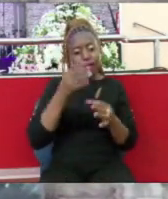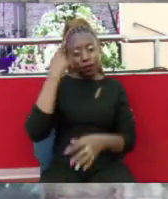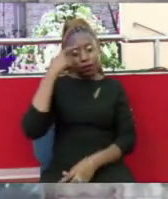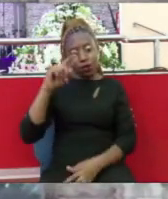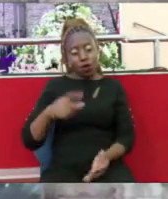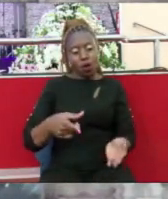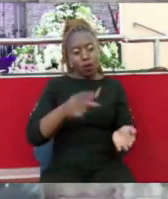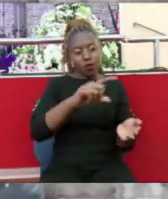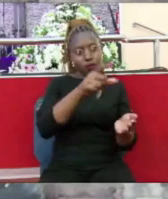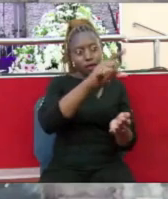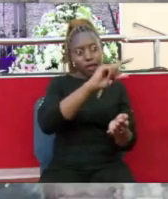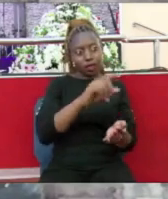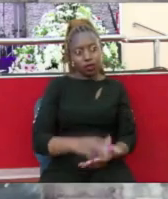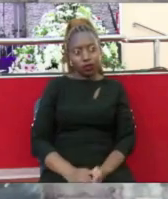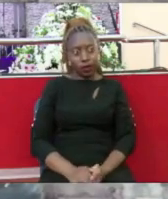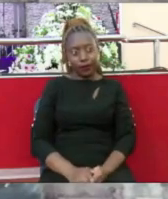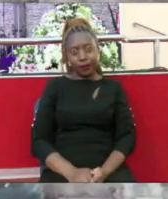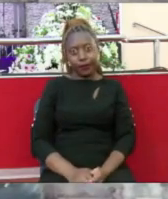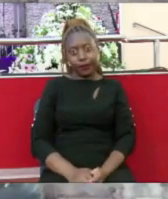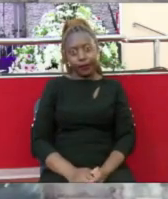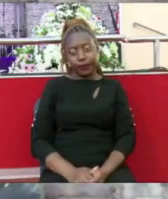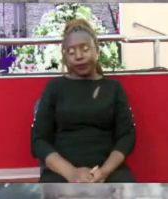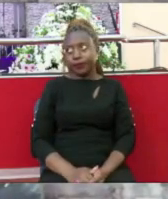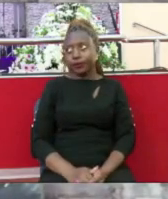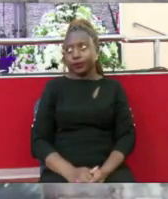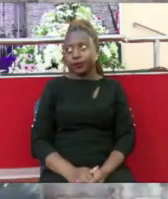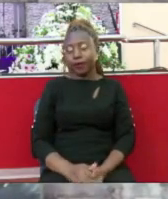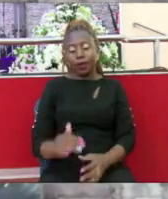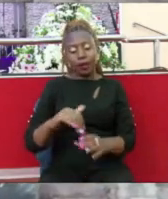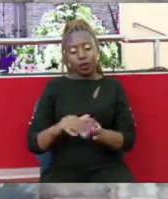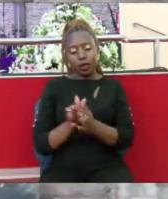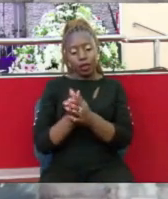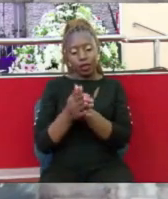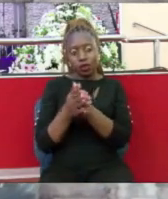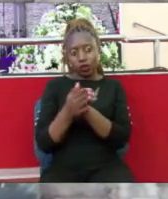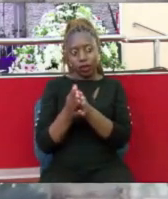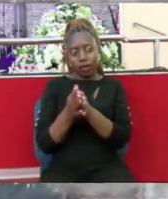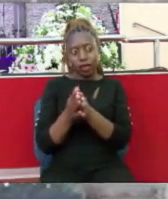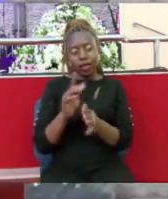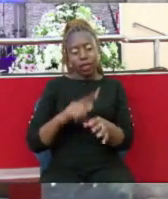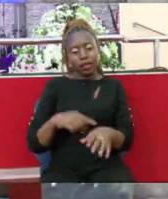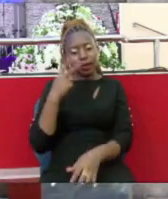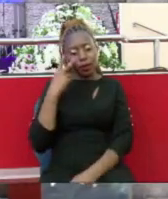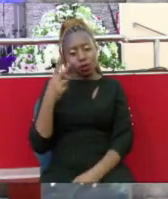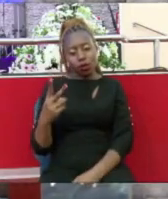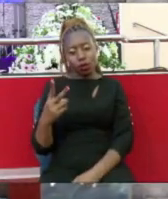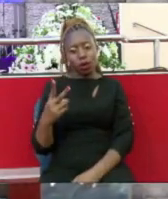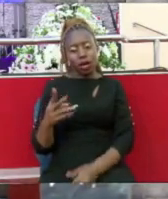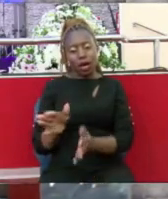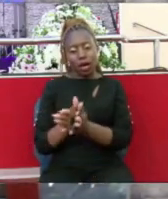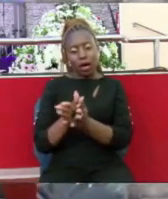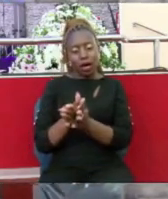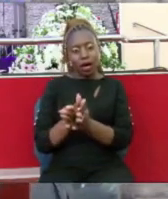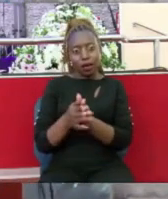for multiplication. Imani ya kujumulisha. In this story, katika simulizi hii, when you look at the account of Mark, ukiangalia kulingana